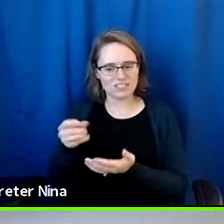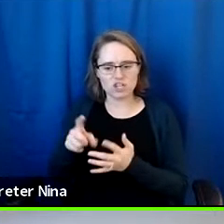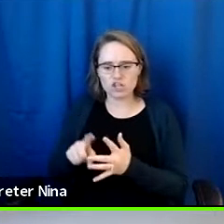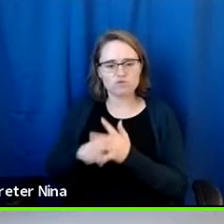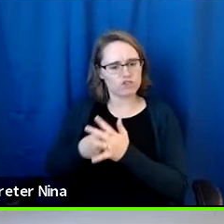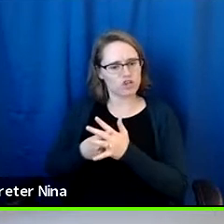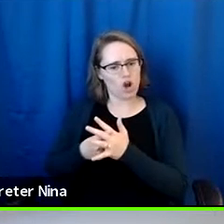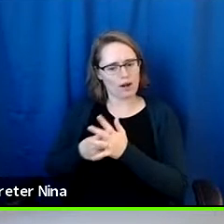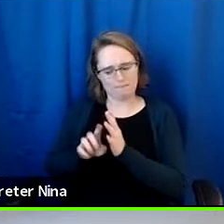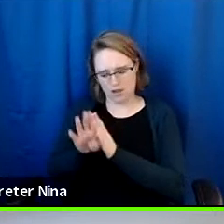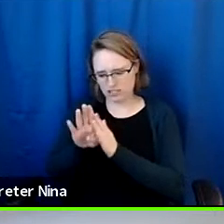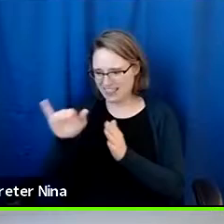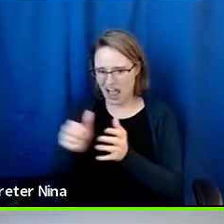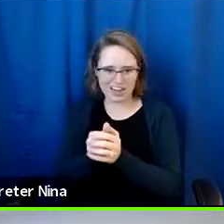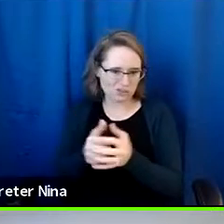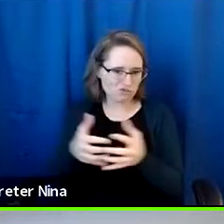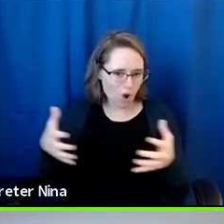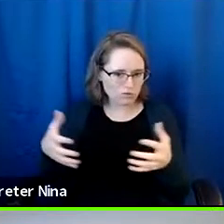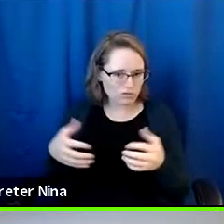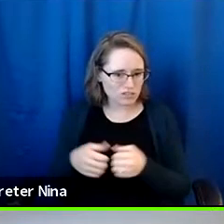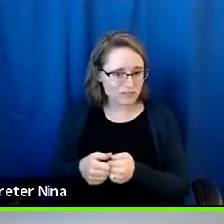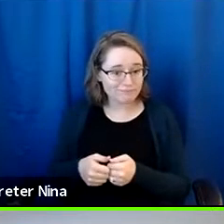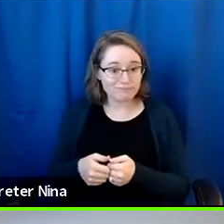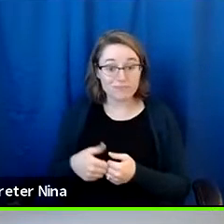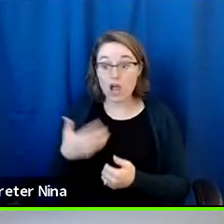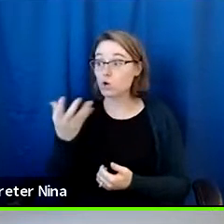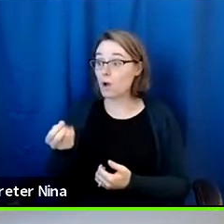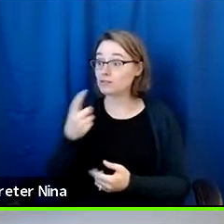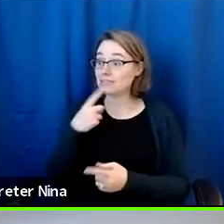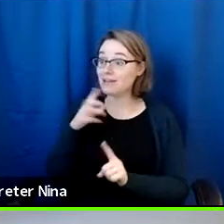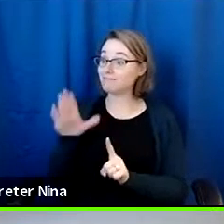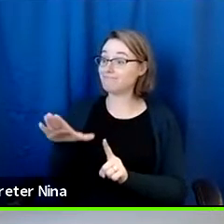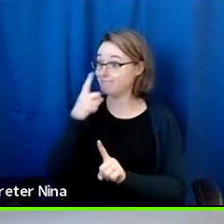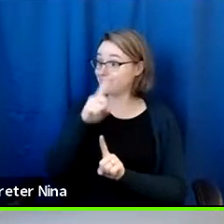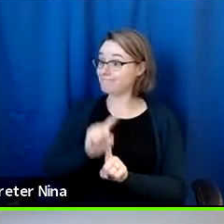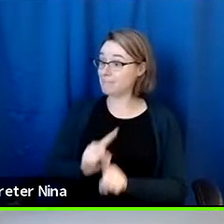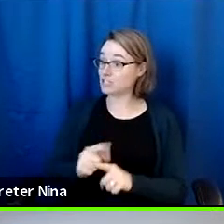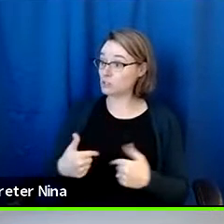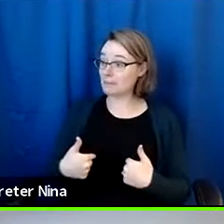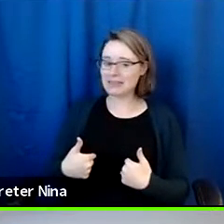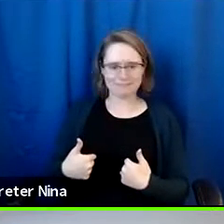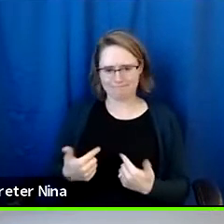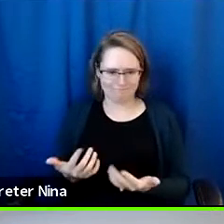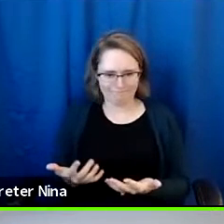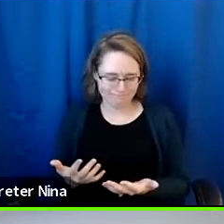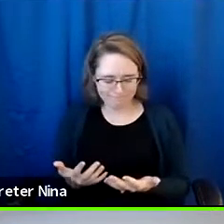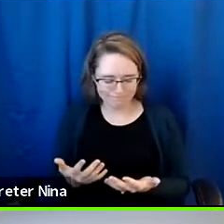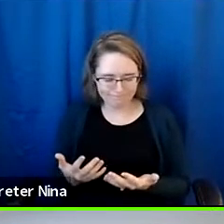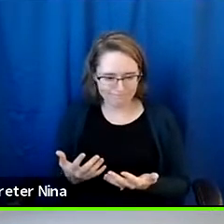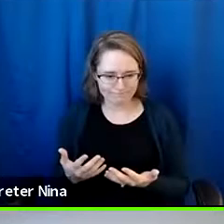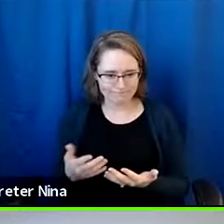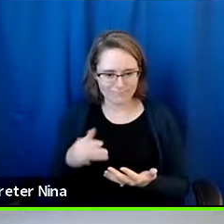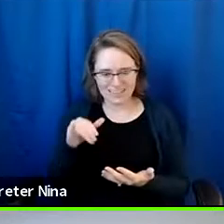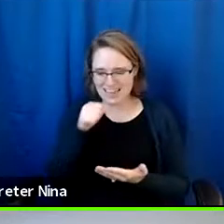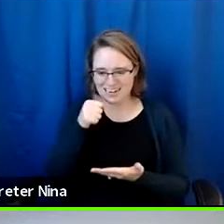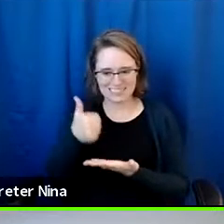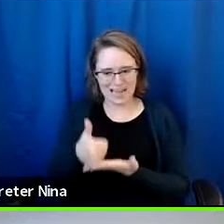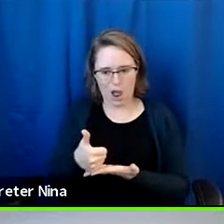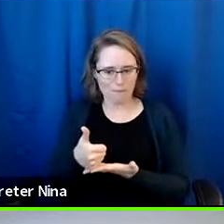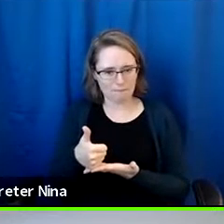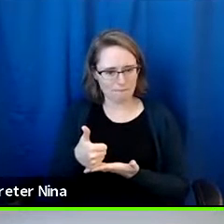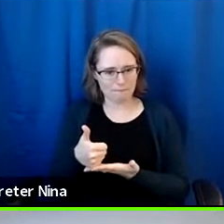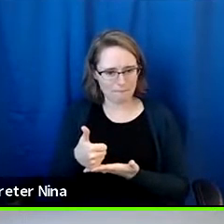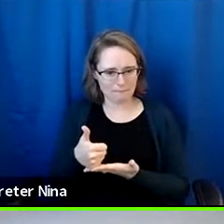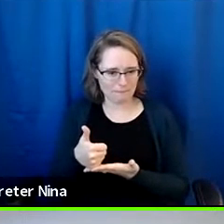grows from there. But to just go out and say, hey, will you mentor me? That doesn't necessarily help the